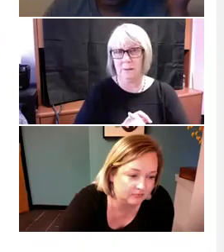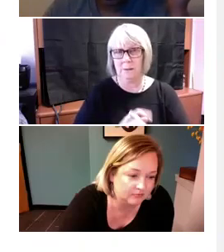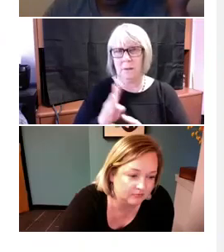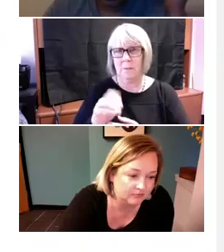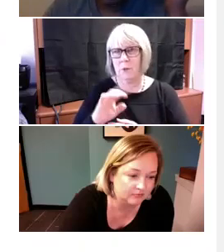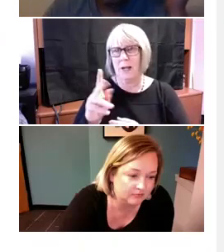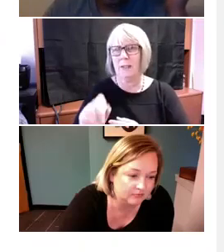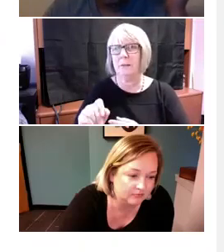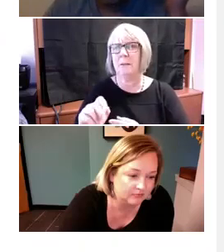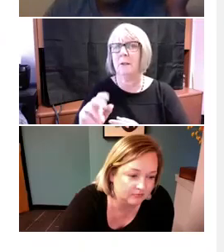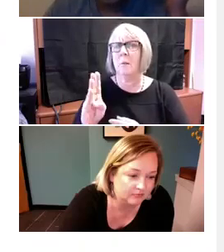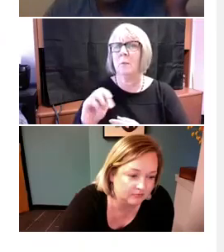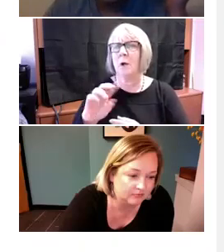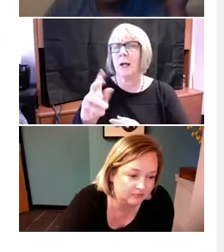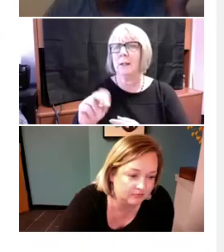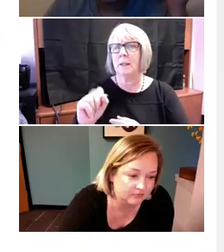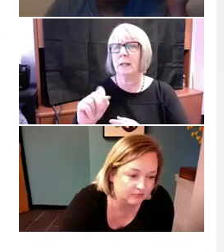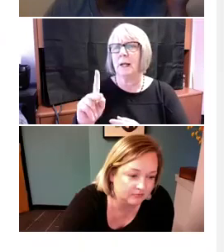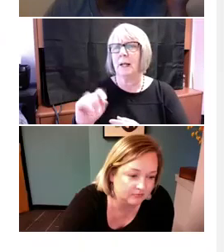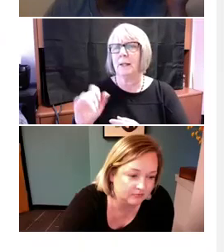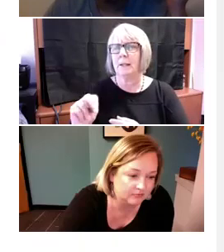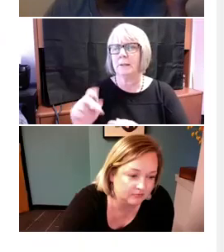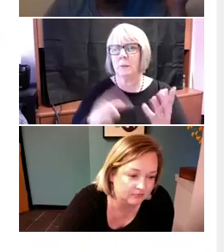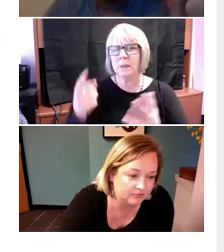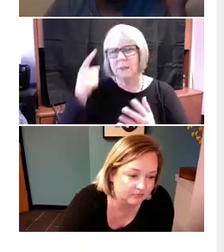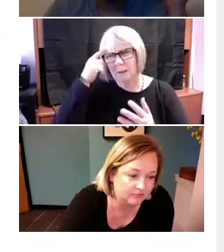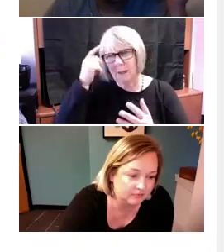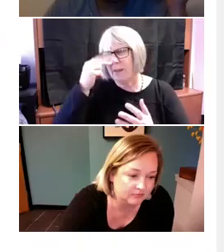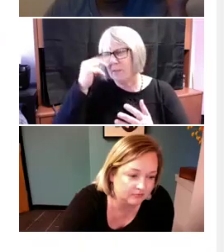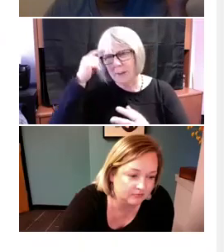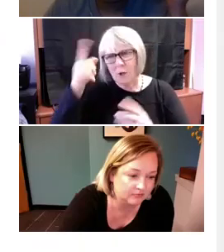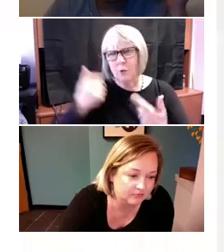what is the funny thought you had about representing these graphs?